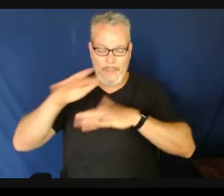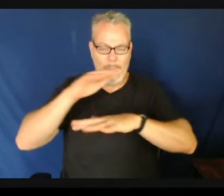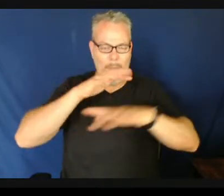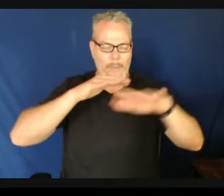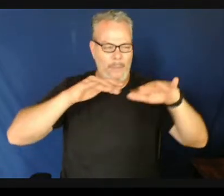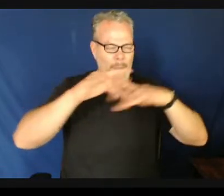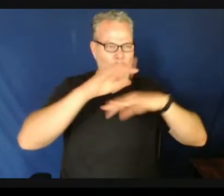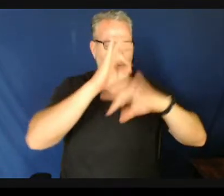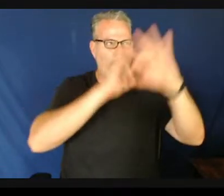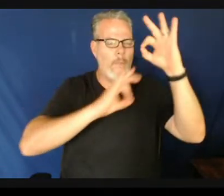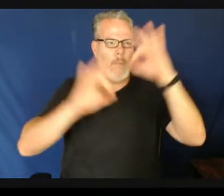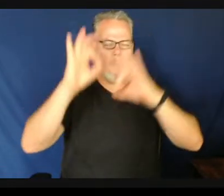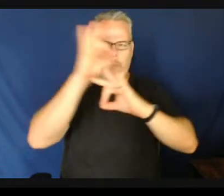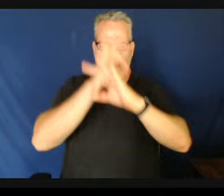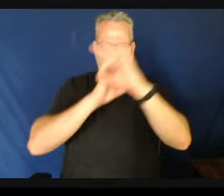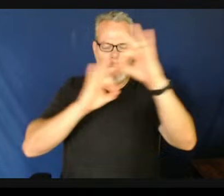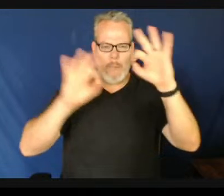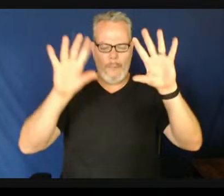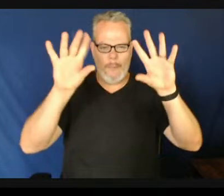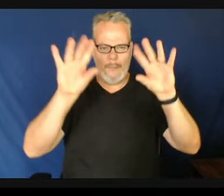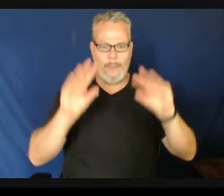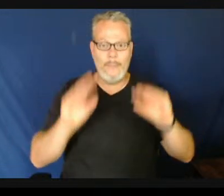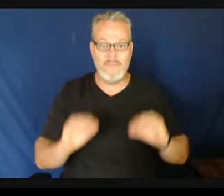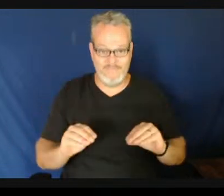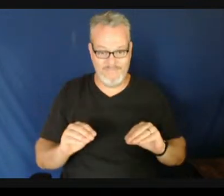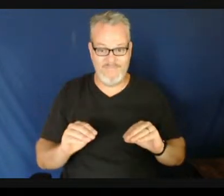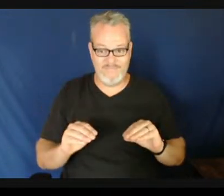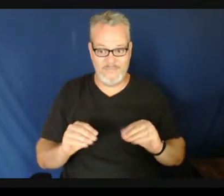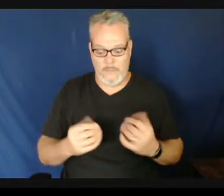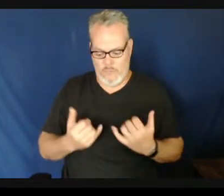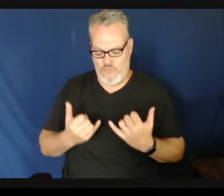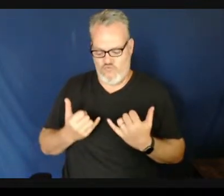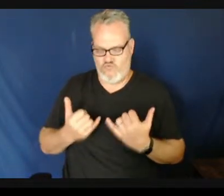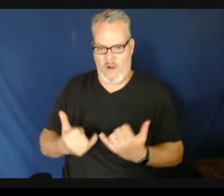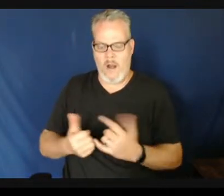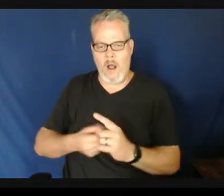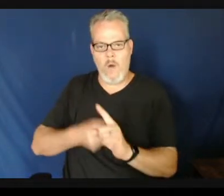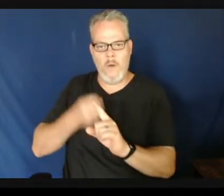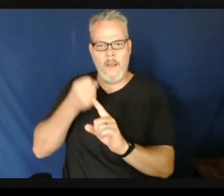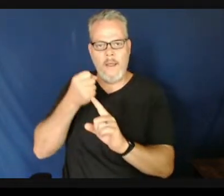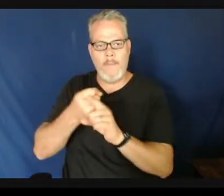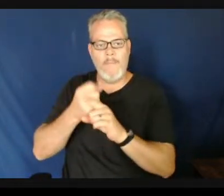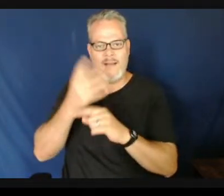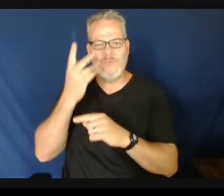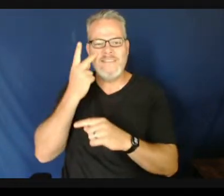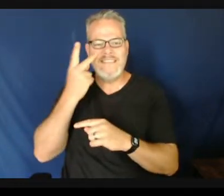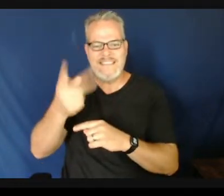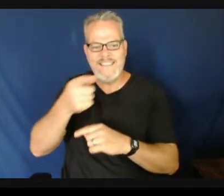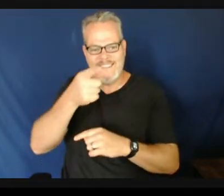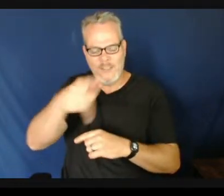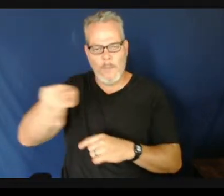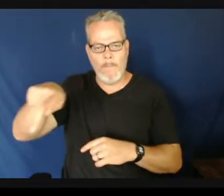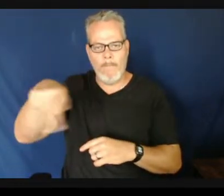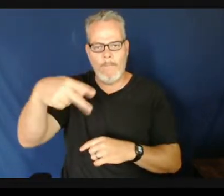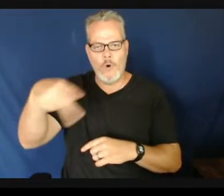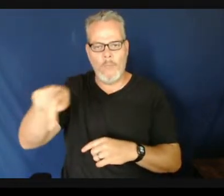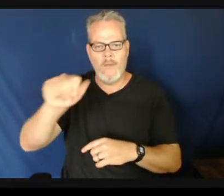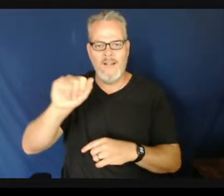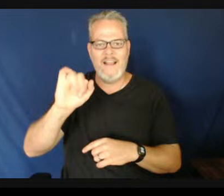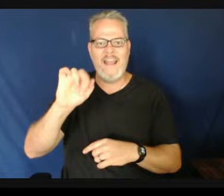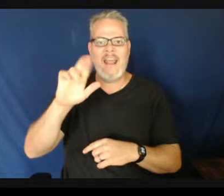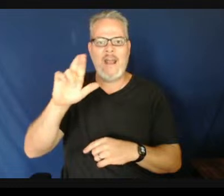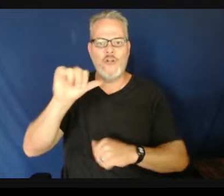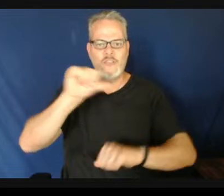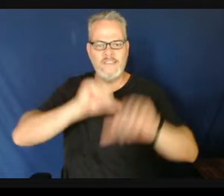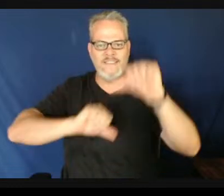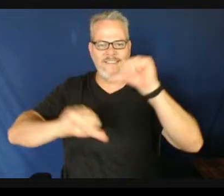tephra as well here. Currently, the impacts are just visible on our Purple Air Citizen Science Monitoring Network with just